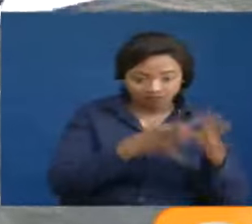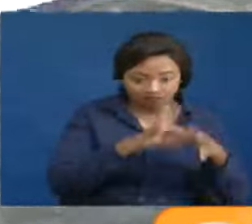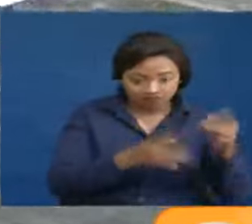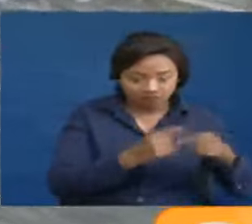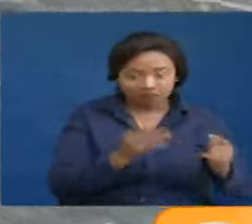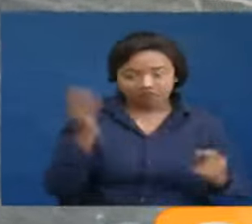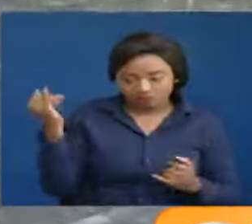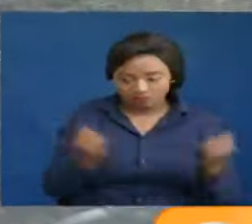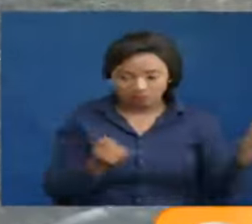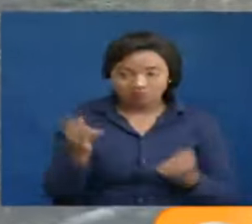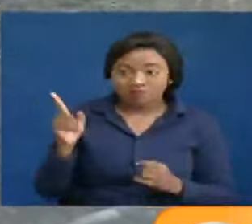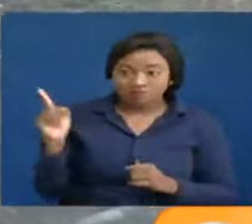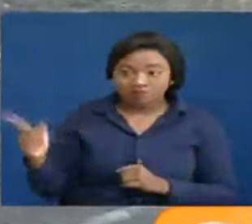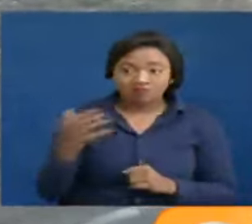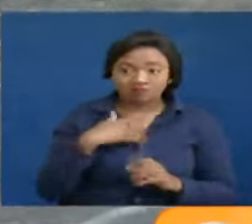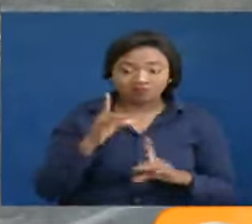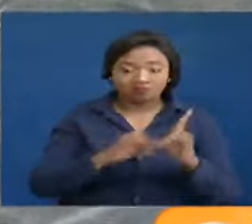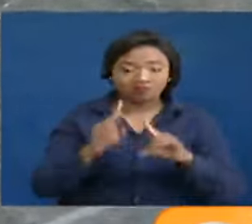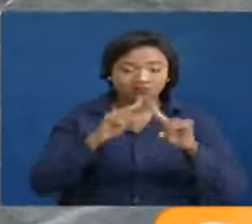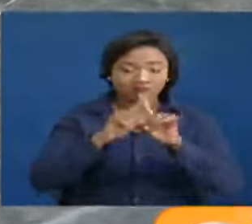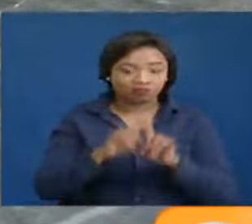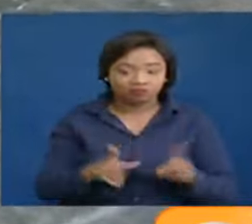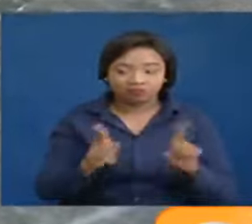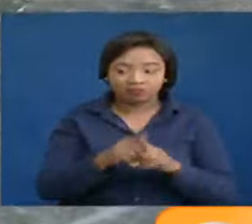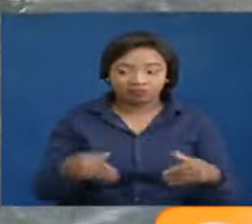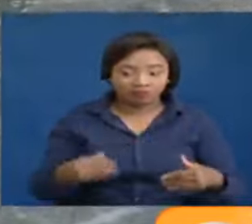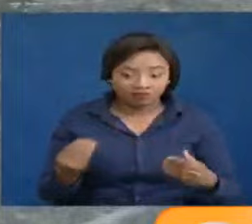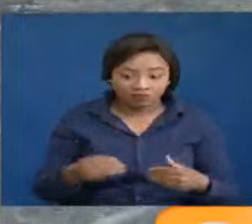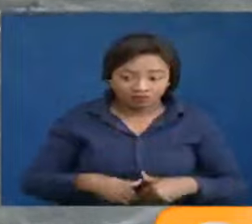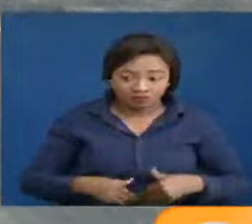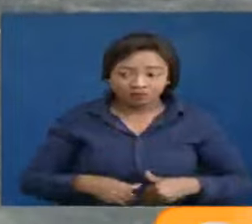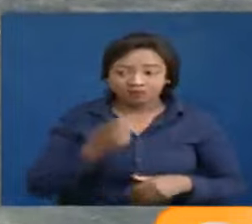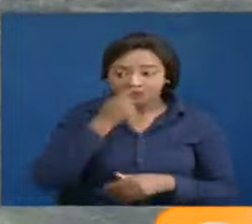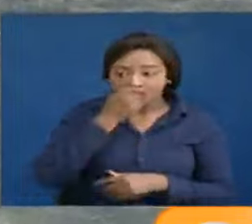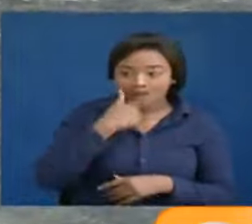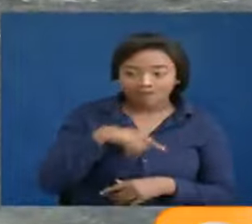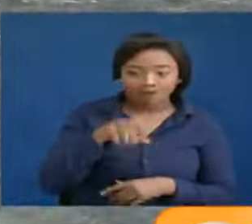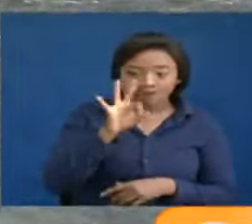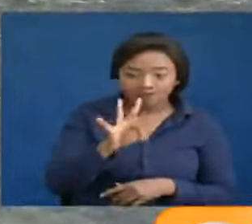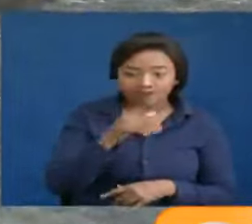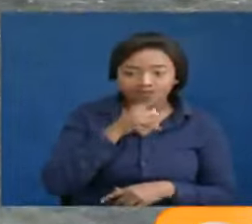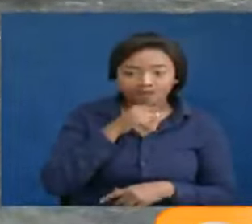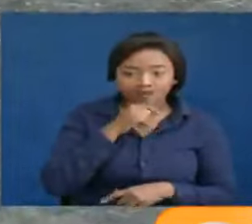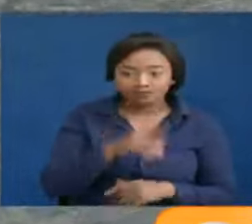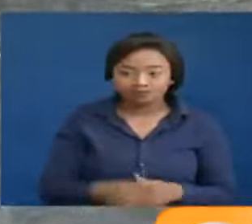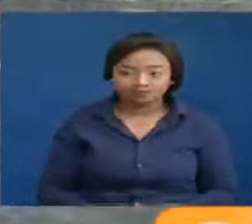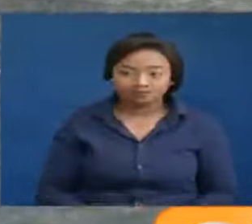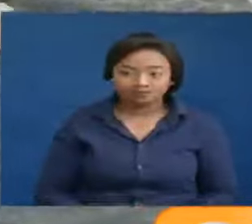competition attracted dancers from across the country, with the youngest being a 3-year-old boy.